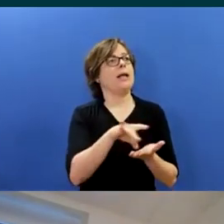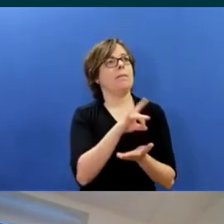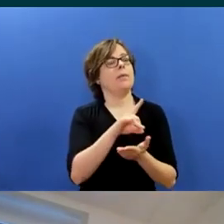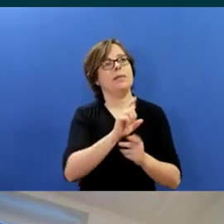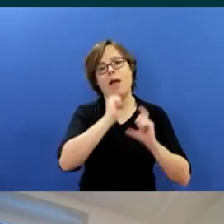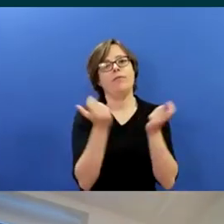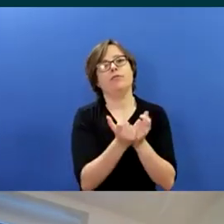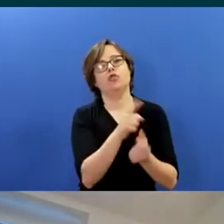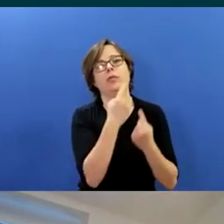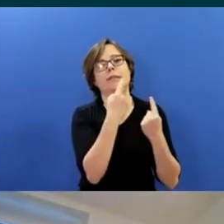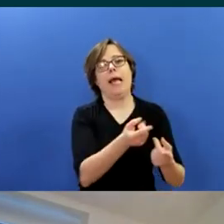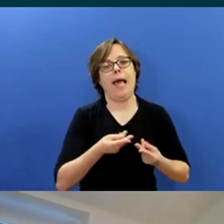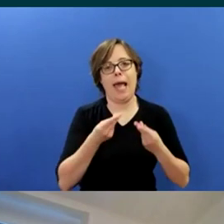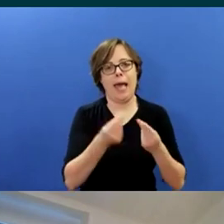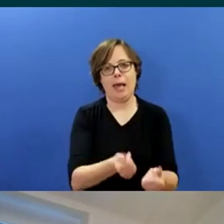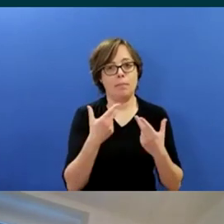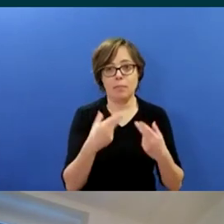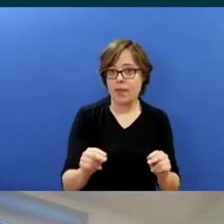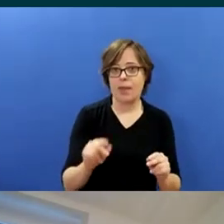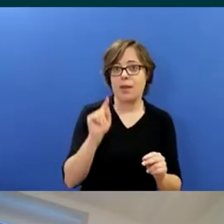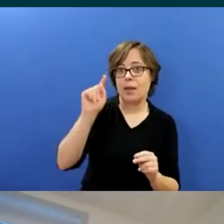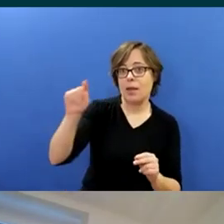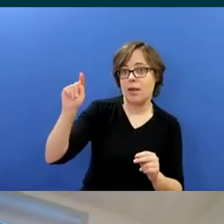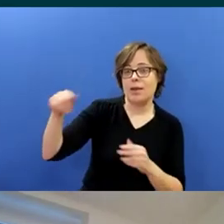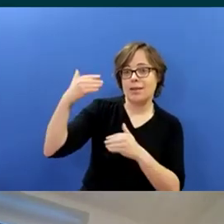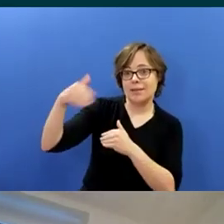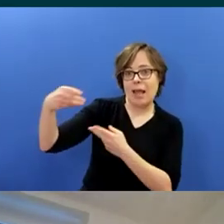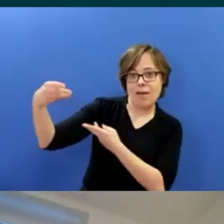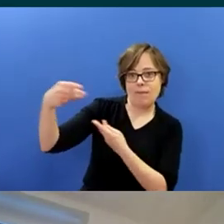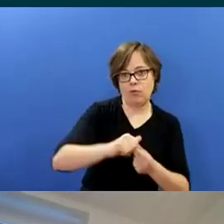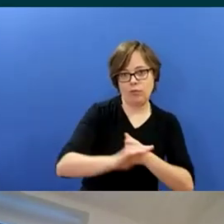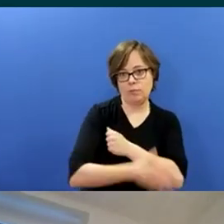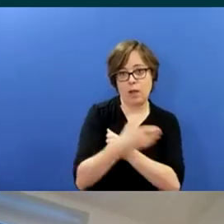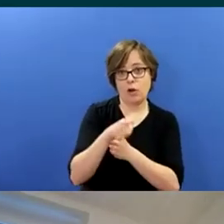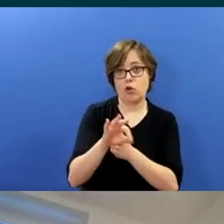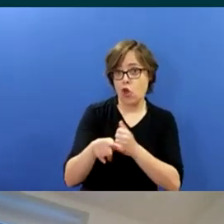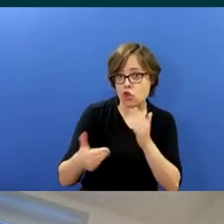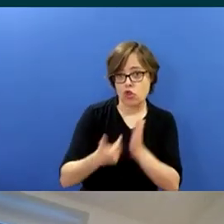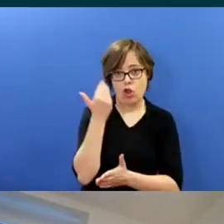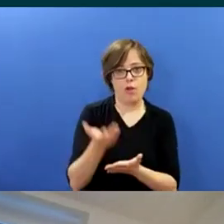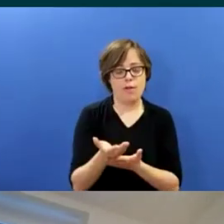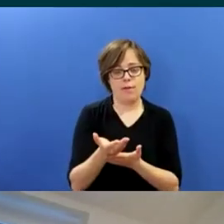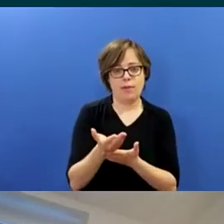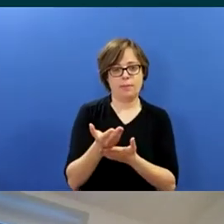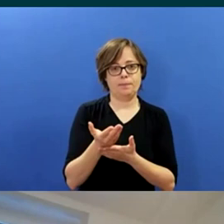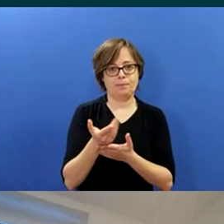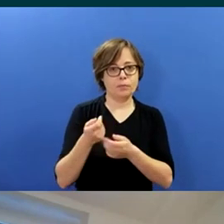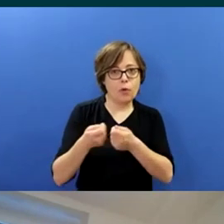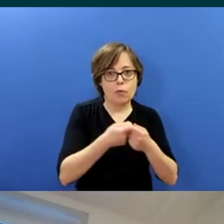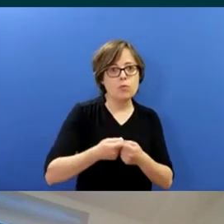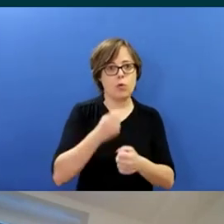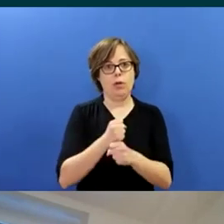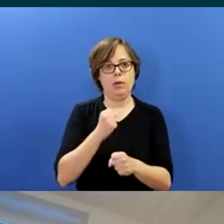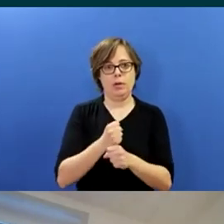budget to do so, because it's a new activity, it's a co-creation project, it's very innovative, and it's hard to